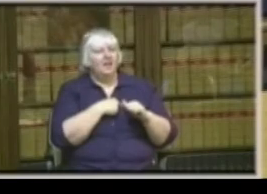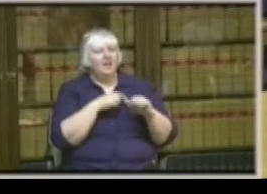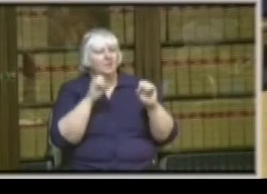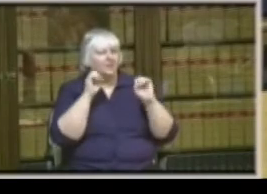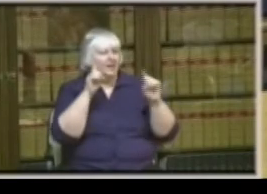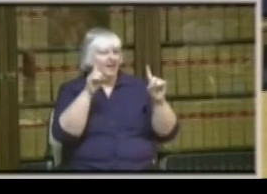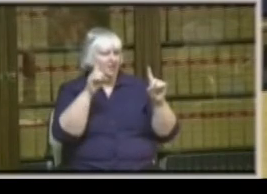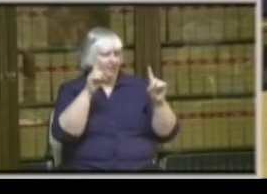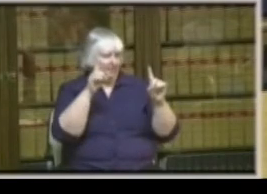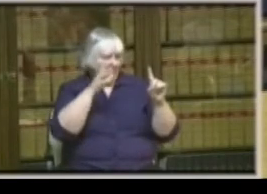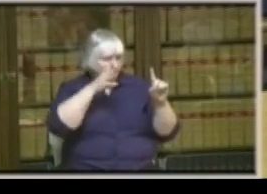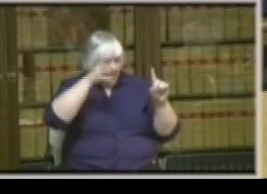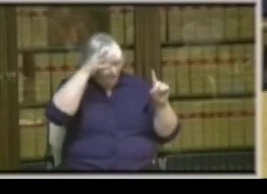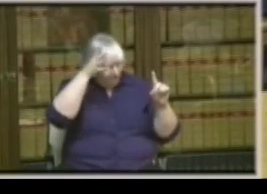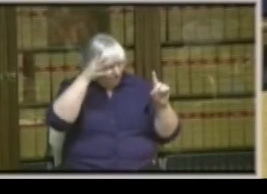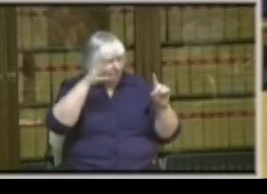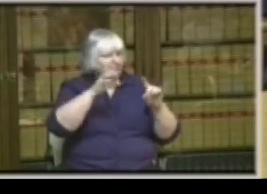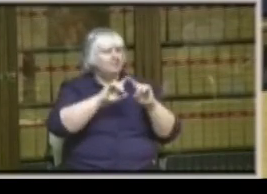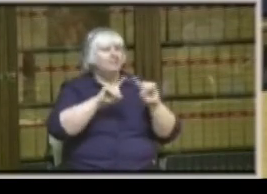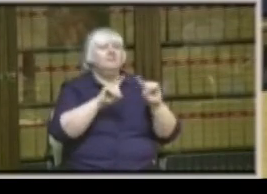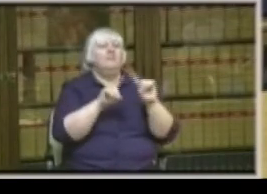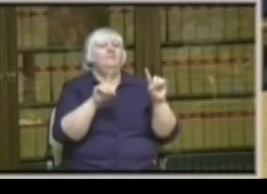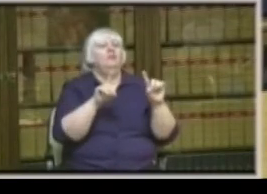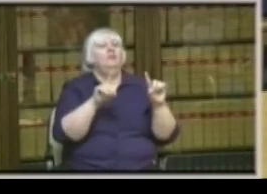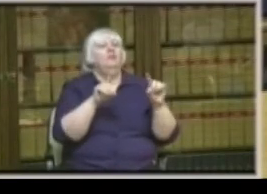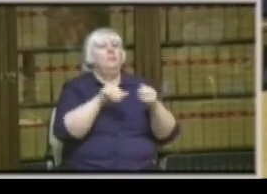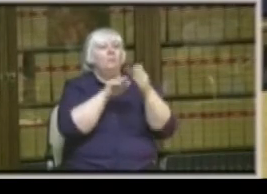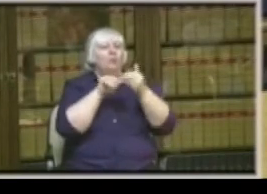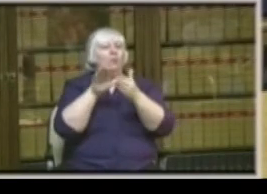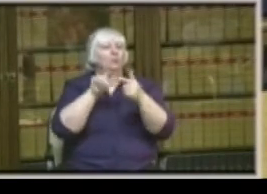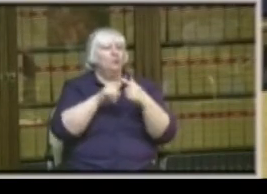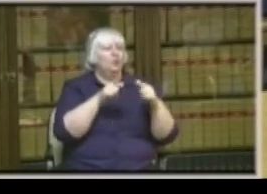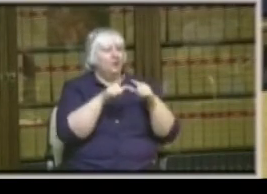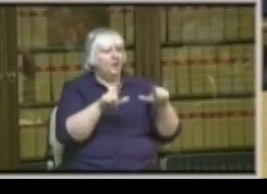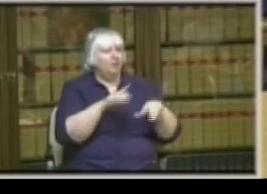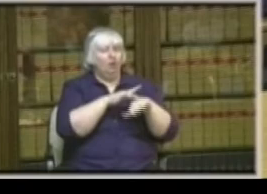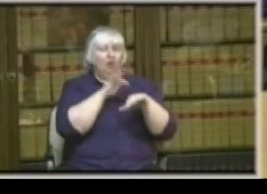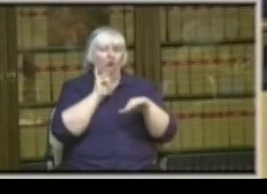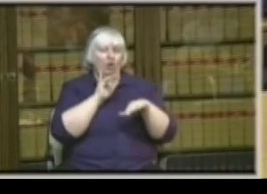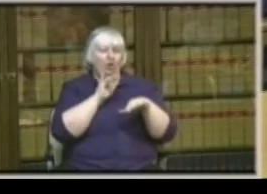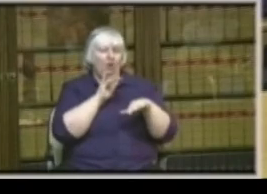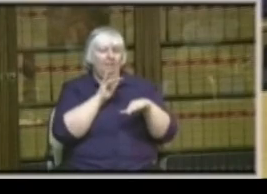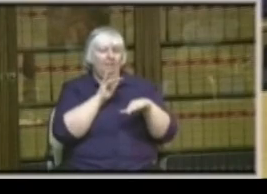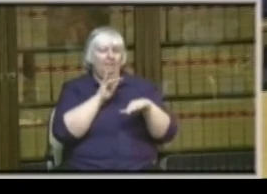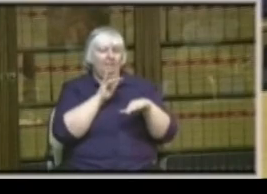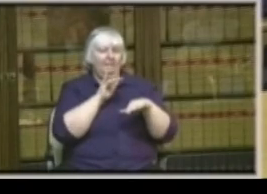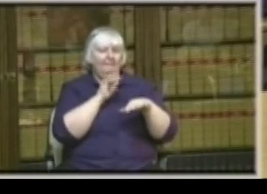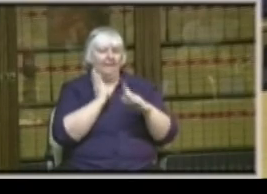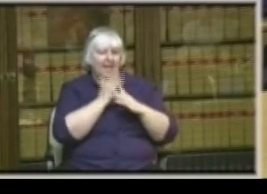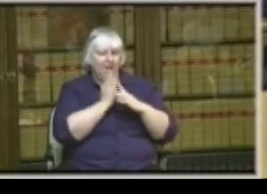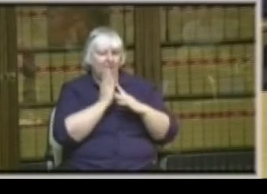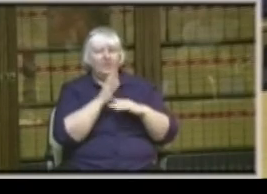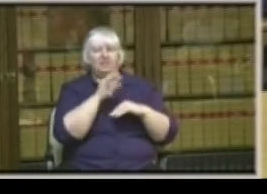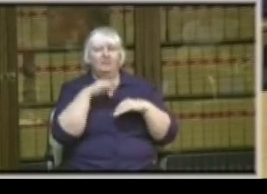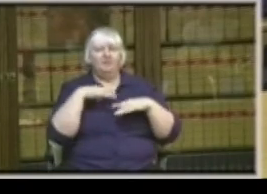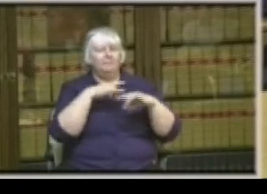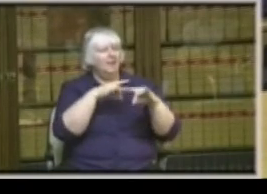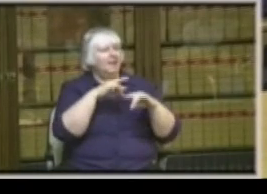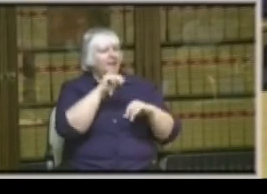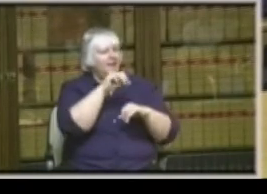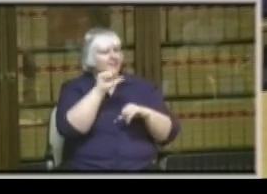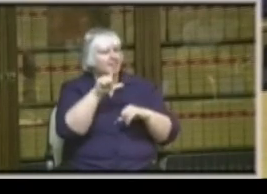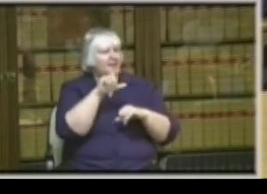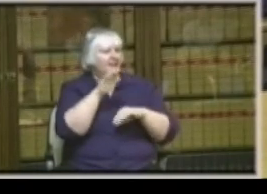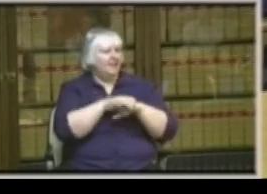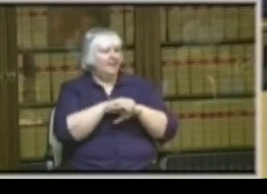I mean, there's a different approach to language. And when you do early intervention, you have, if you're picking up ASL and English at the